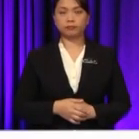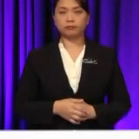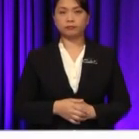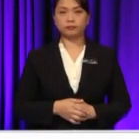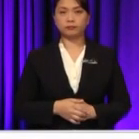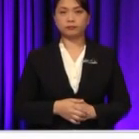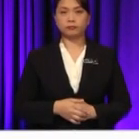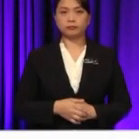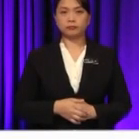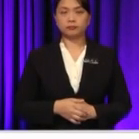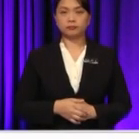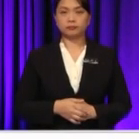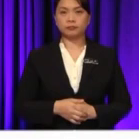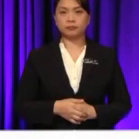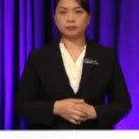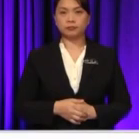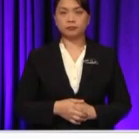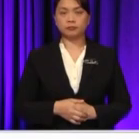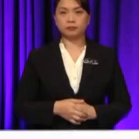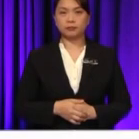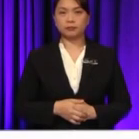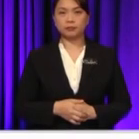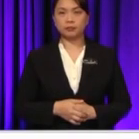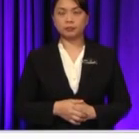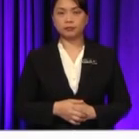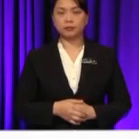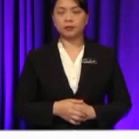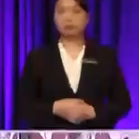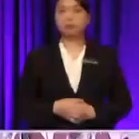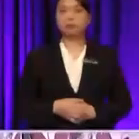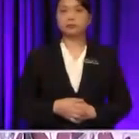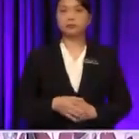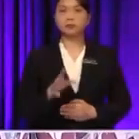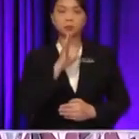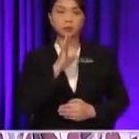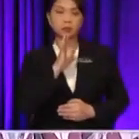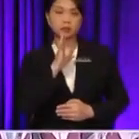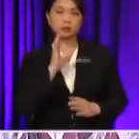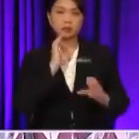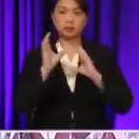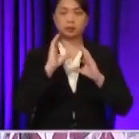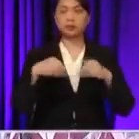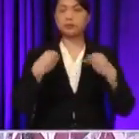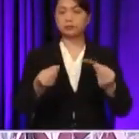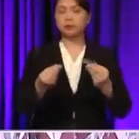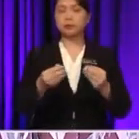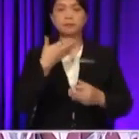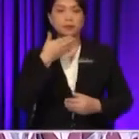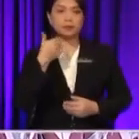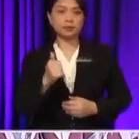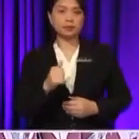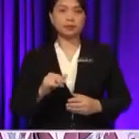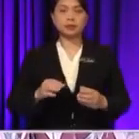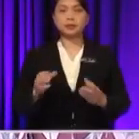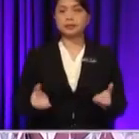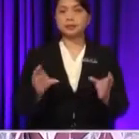read by other people. Mm-hmm. All right, thank you, Tasnim. Spoken conversation also give you a better chance of keeping your personal life private. Texting is